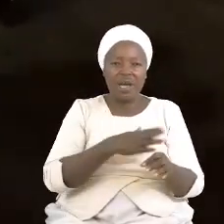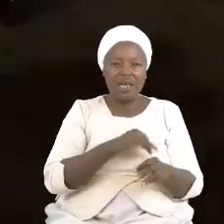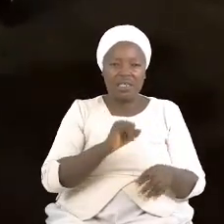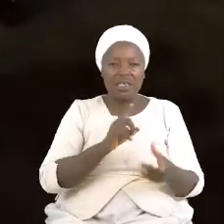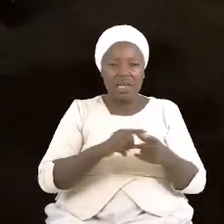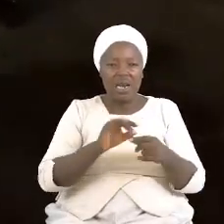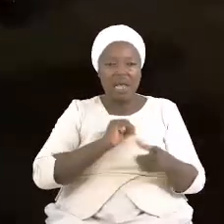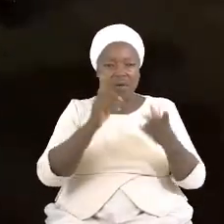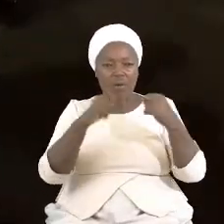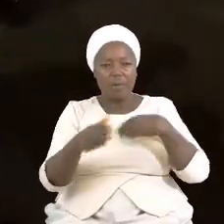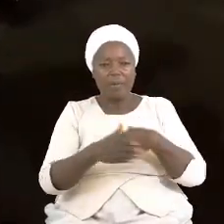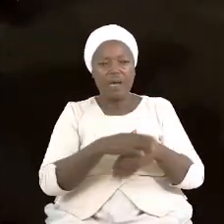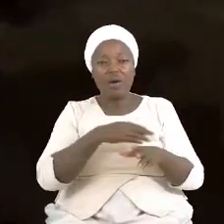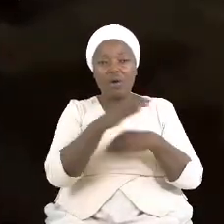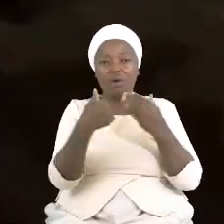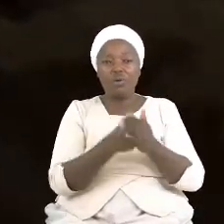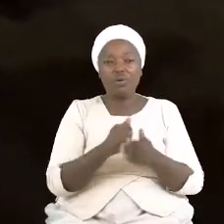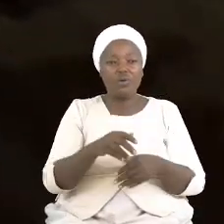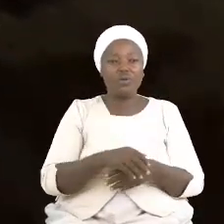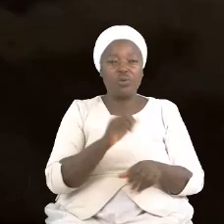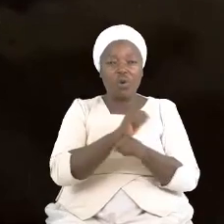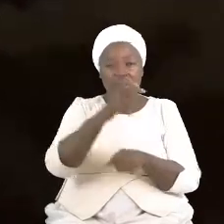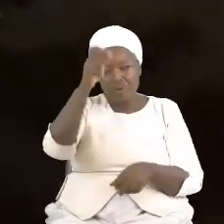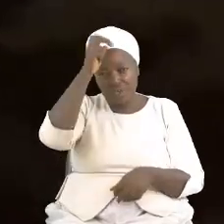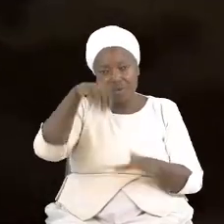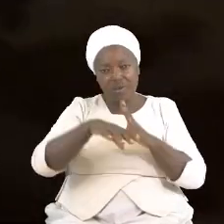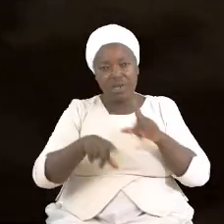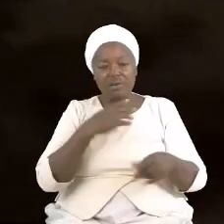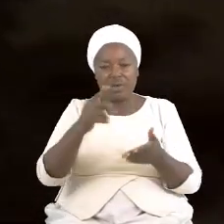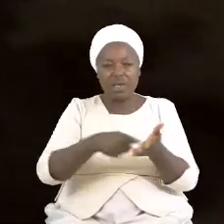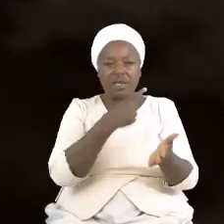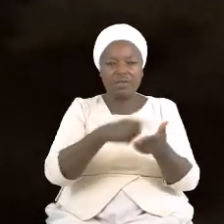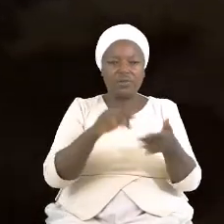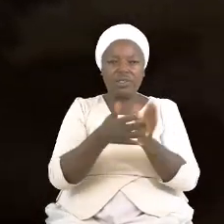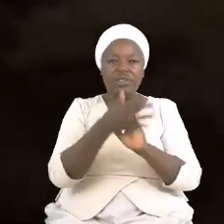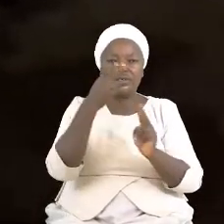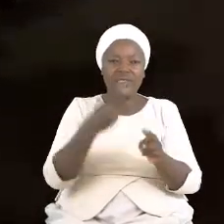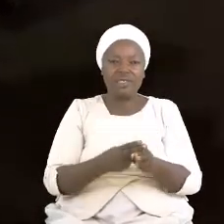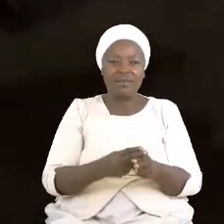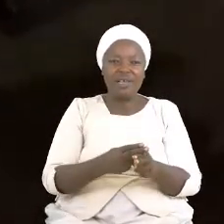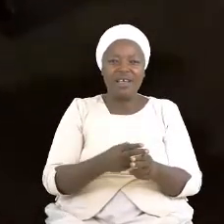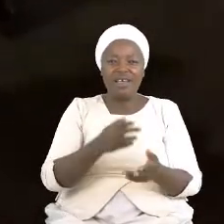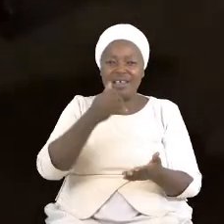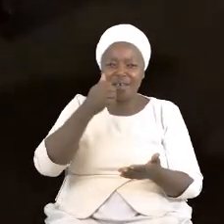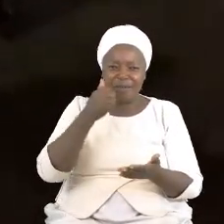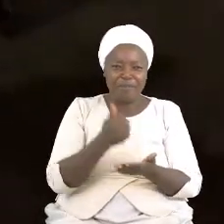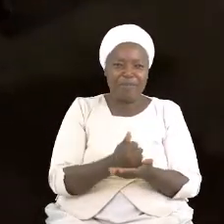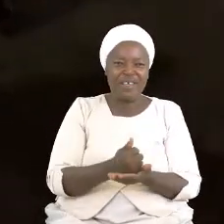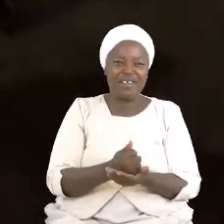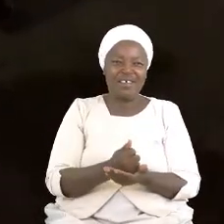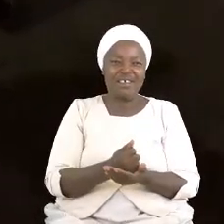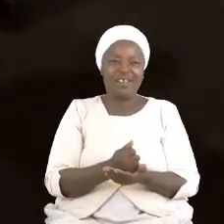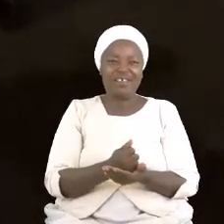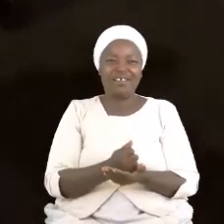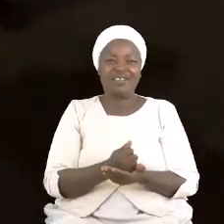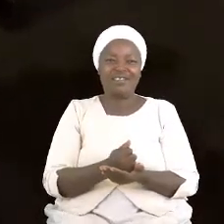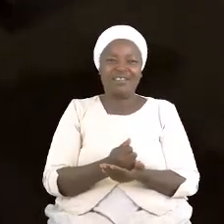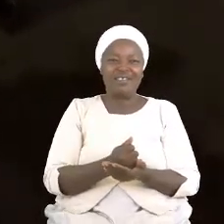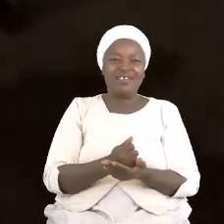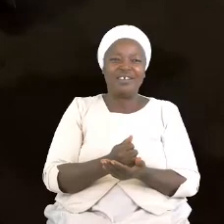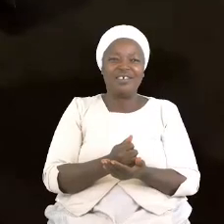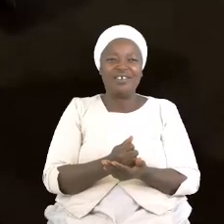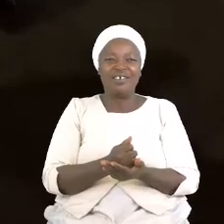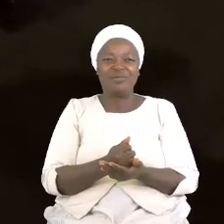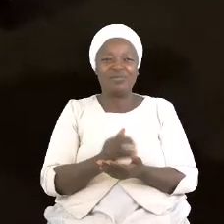will be canceled in your life in Jesus' name. Amen. Yeah. Amen. We'll call on our pastor to help